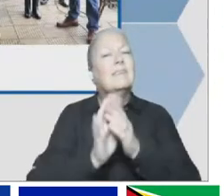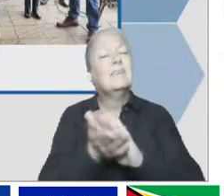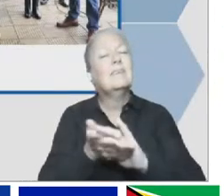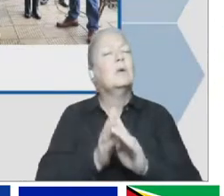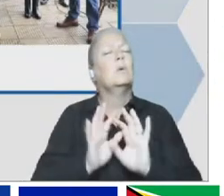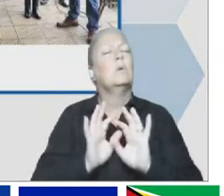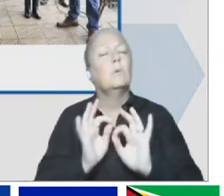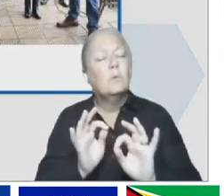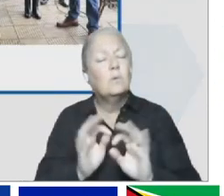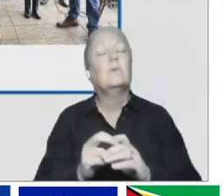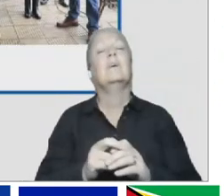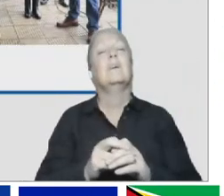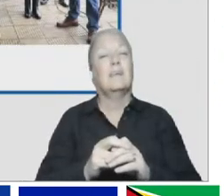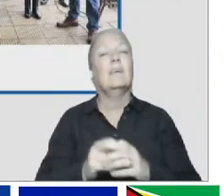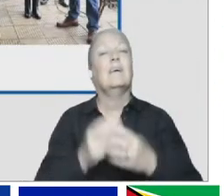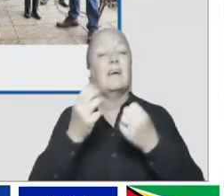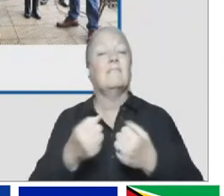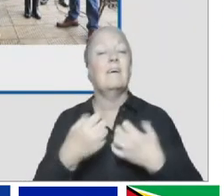that were